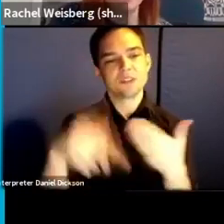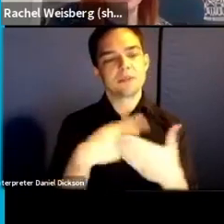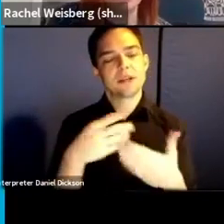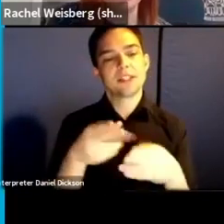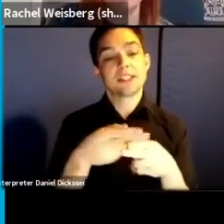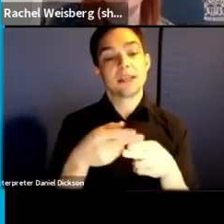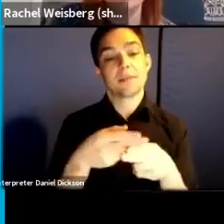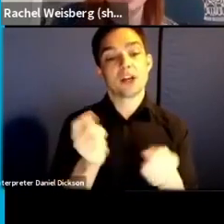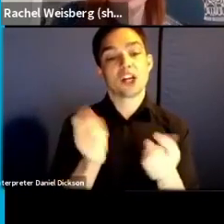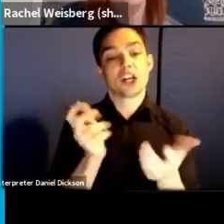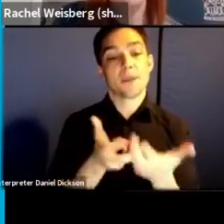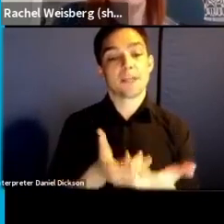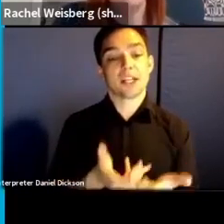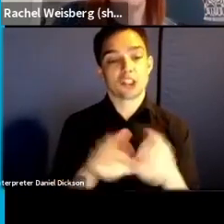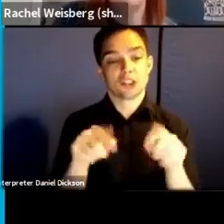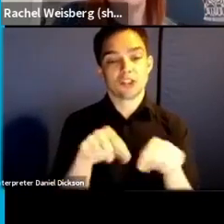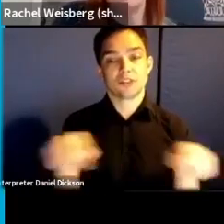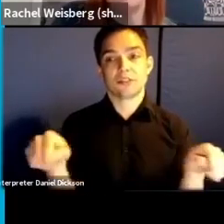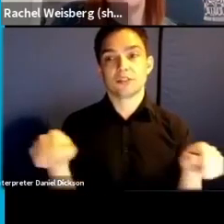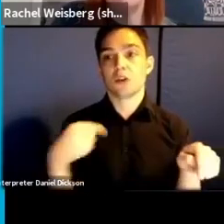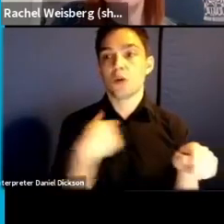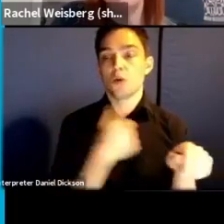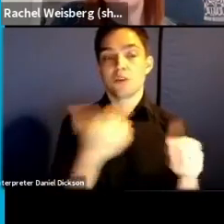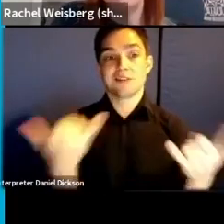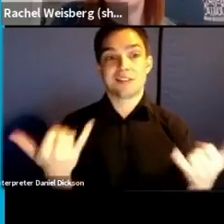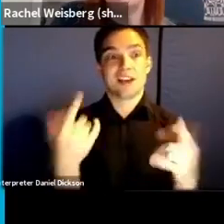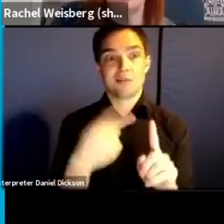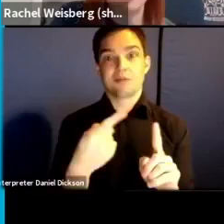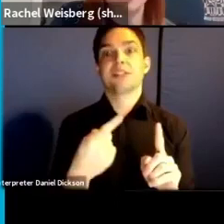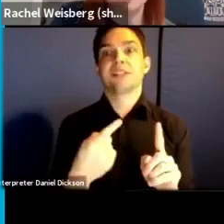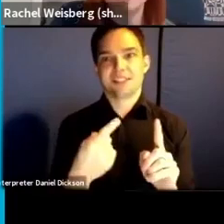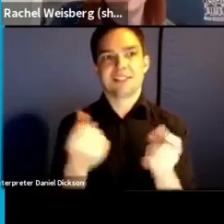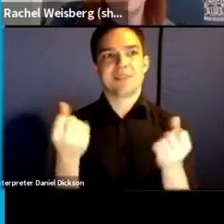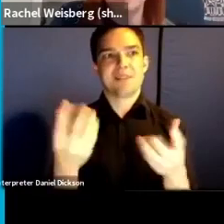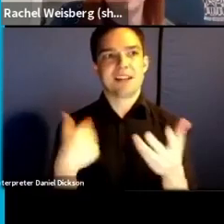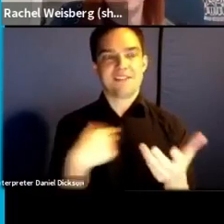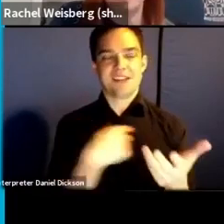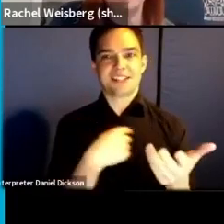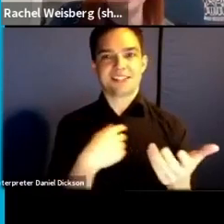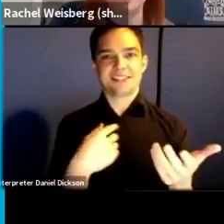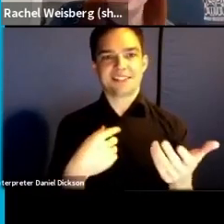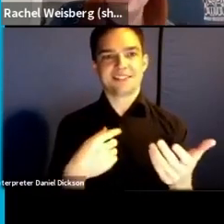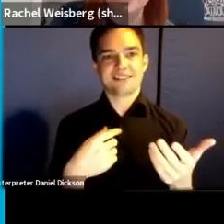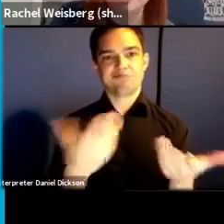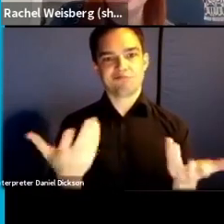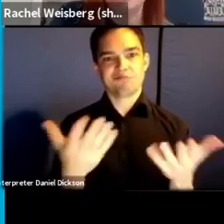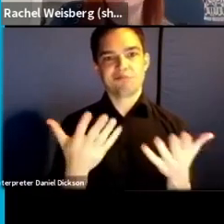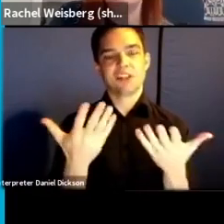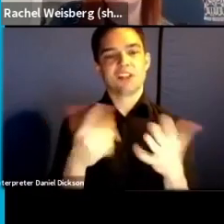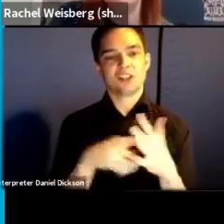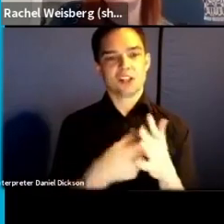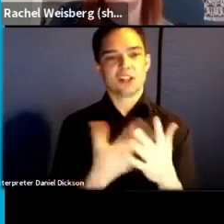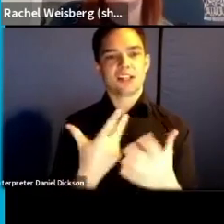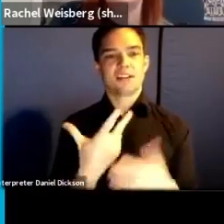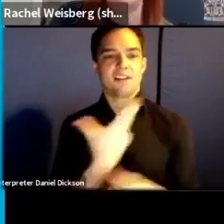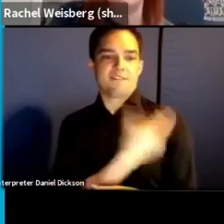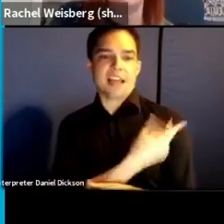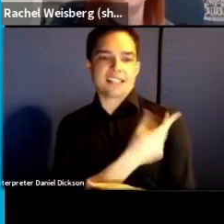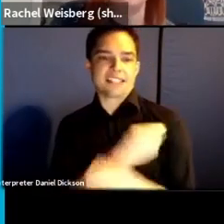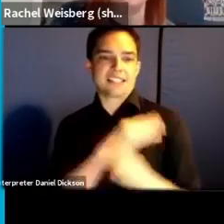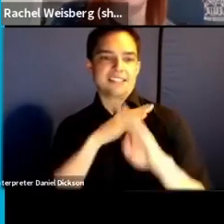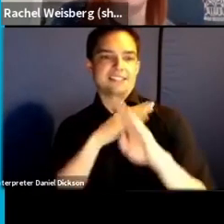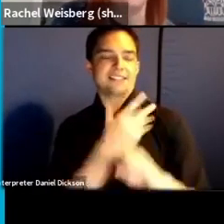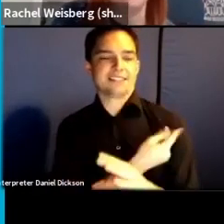temporary accommodations. We're at the point now where a lot of us are already getting vaccines. Vaccines